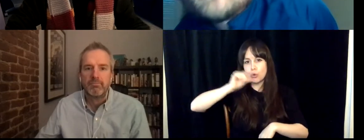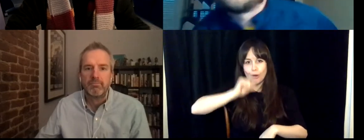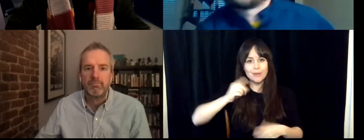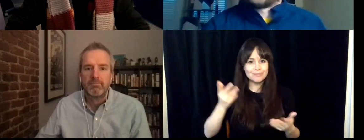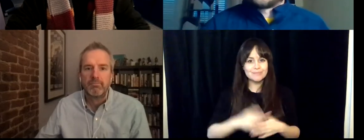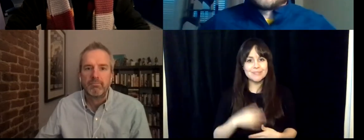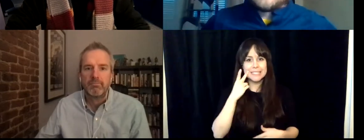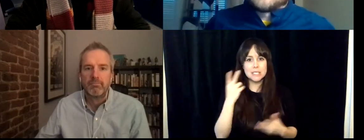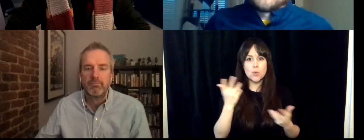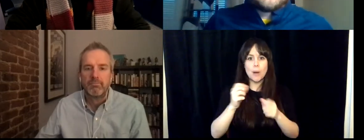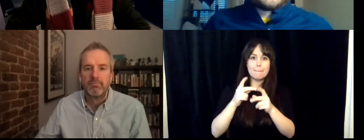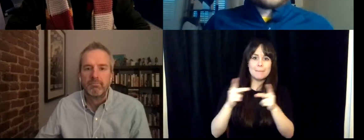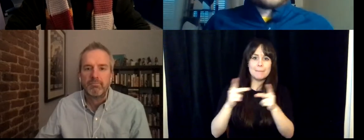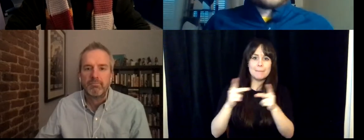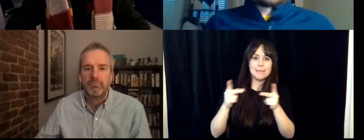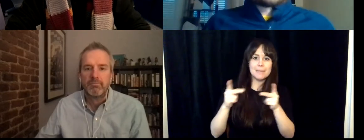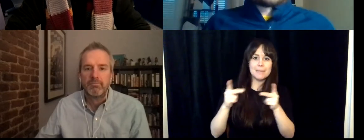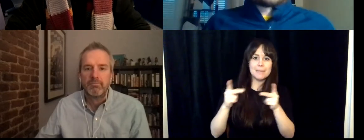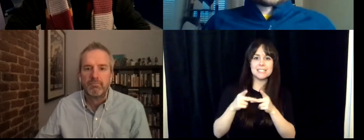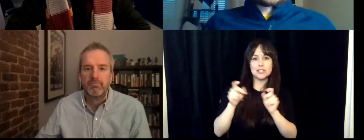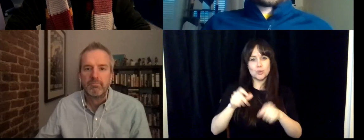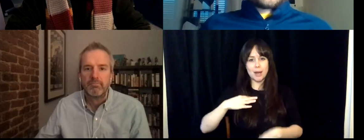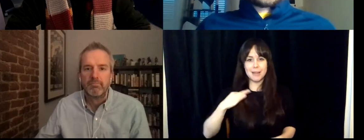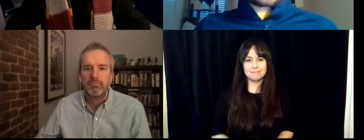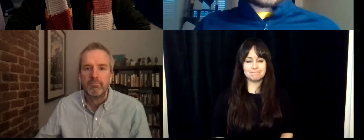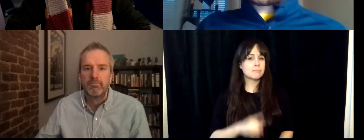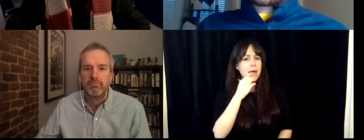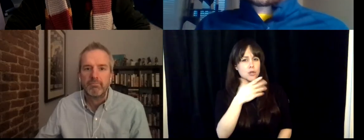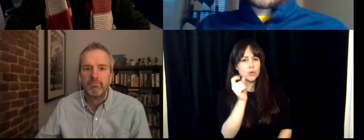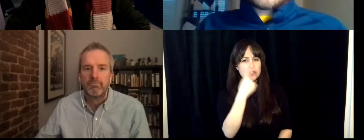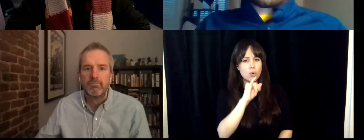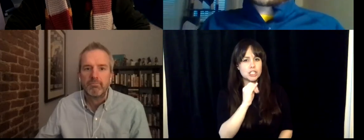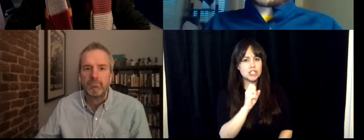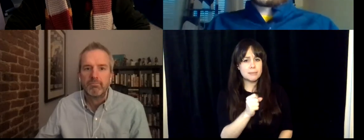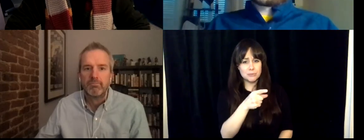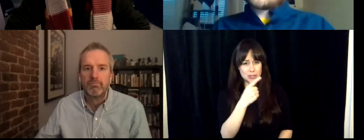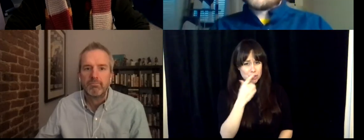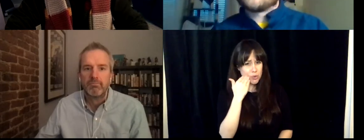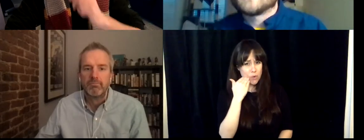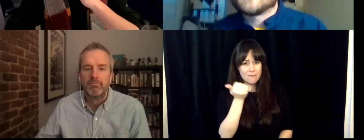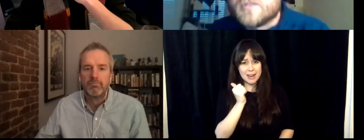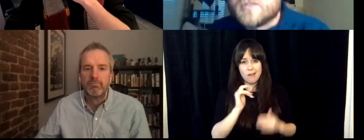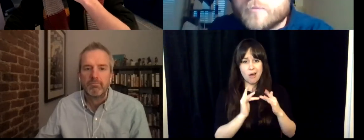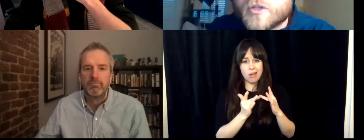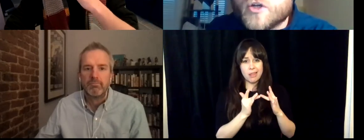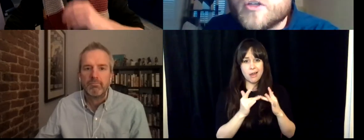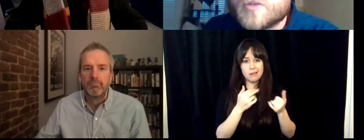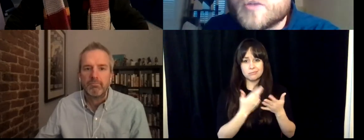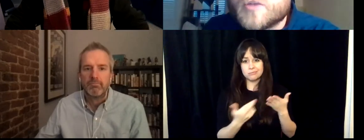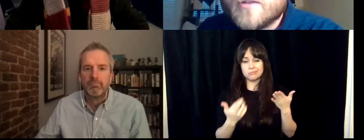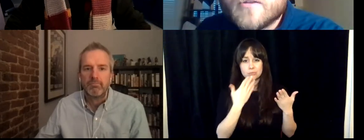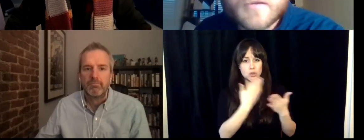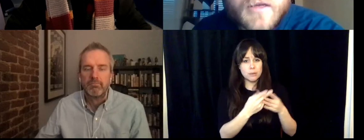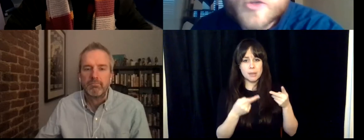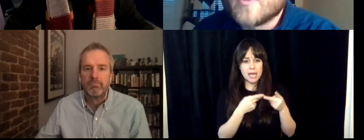I think a good question, honestly, for you, James, at this point, mm-hmm. is there like an online resource that you're aware of that is a good spot